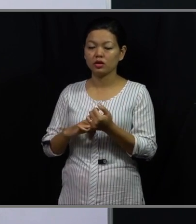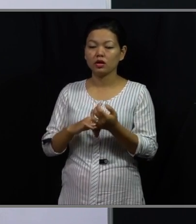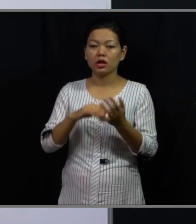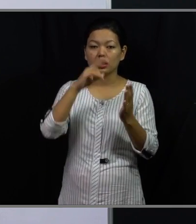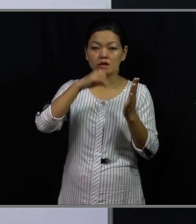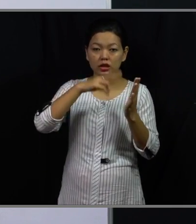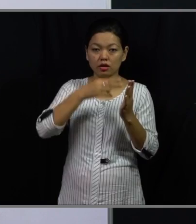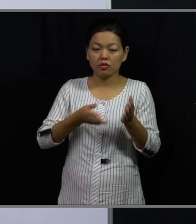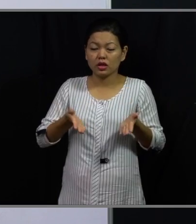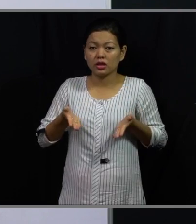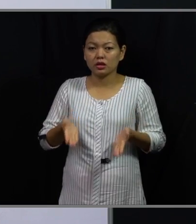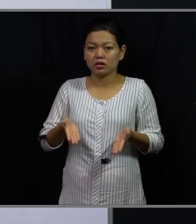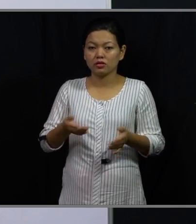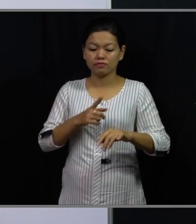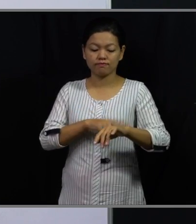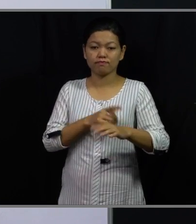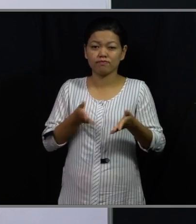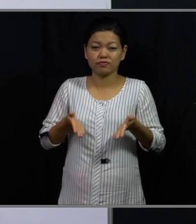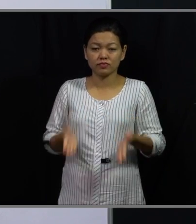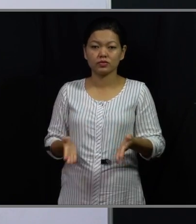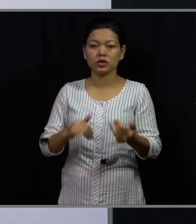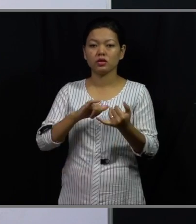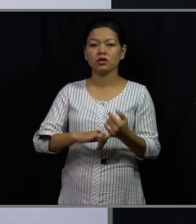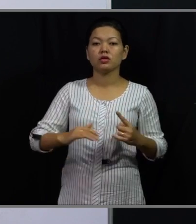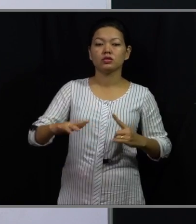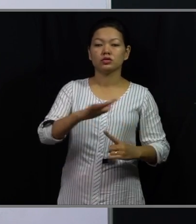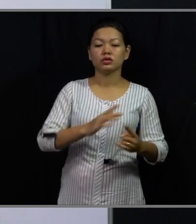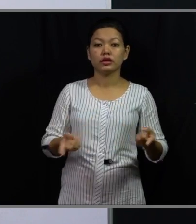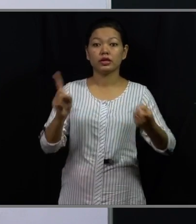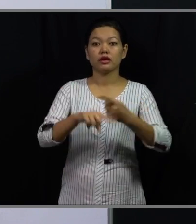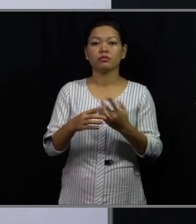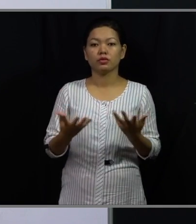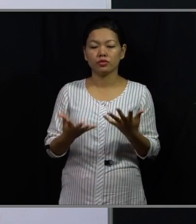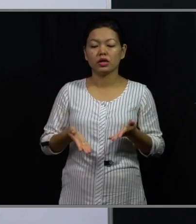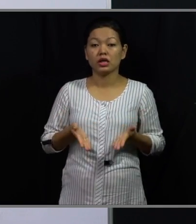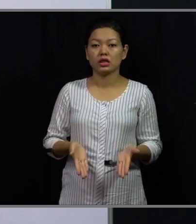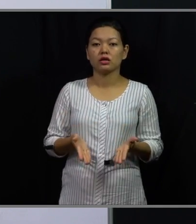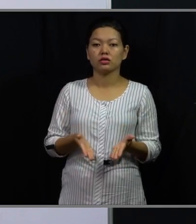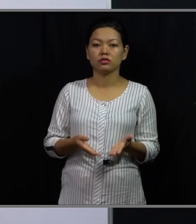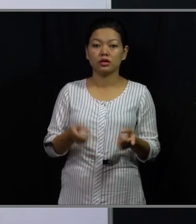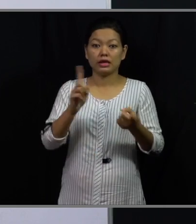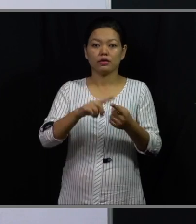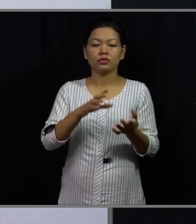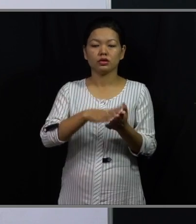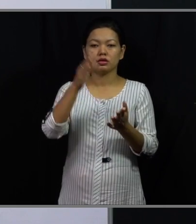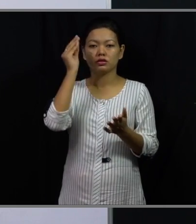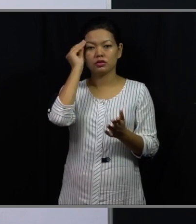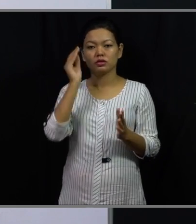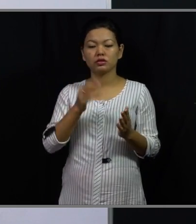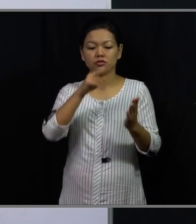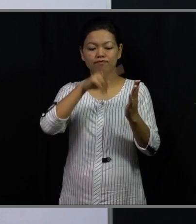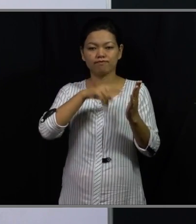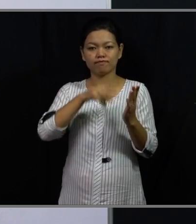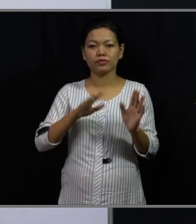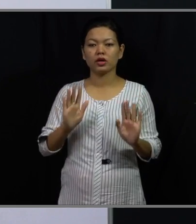and it also deals with the past up to a certain limit, up to a certain extent, I should say.